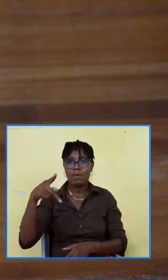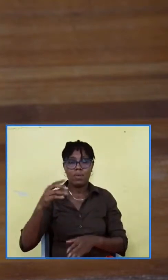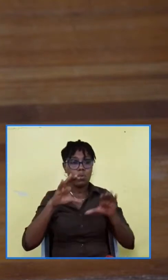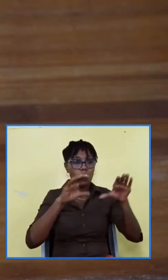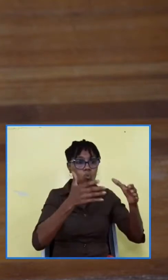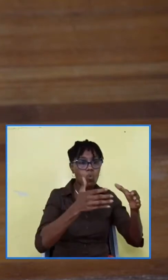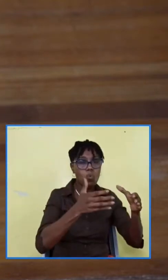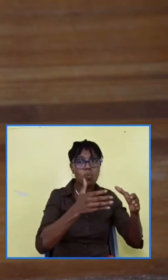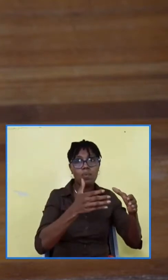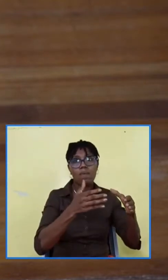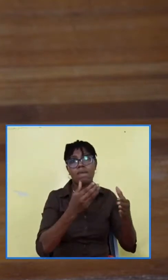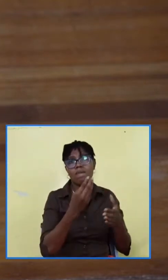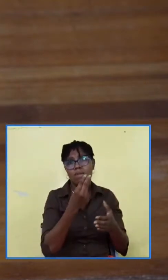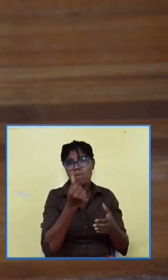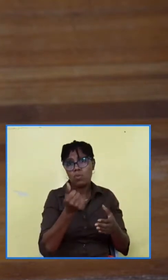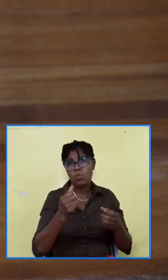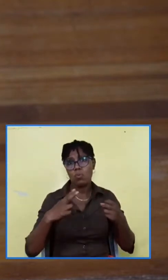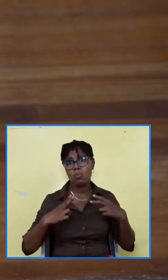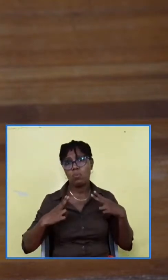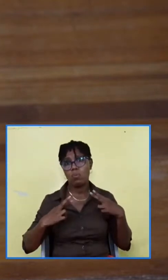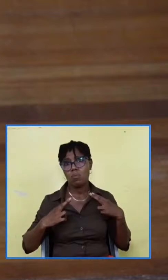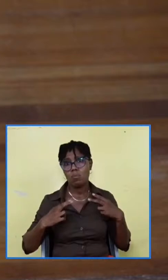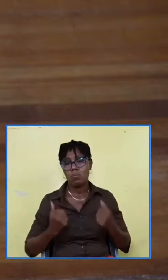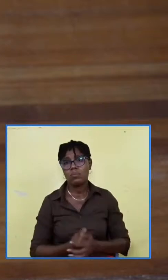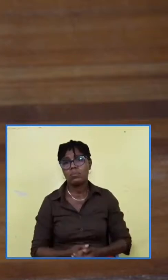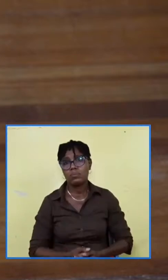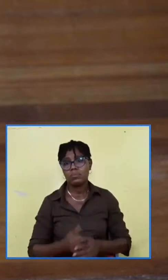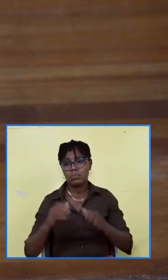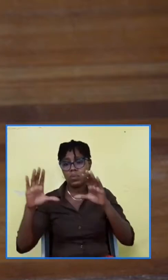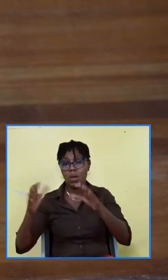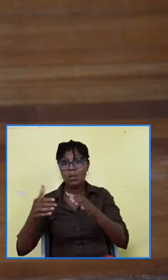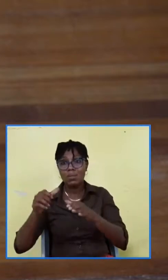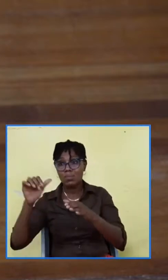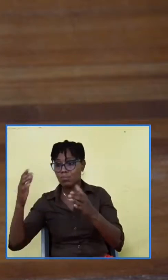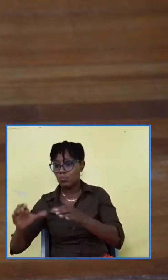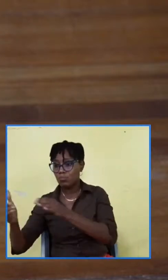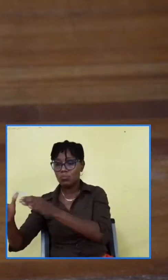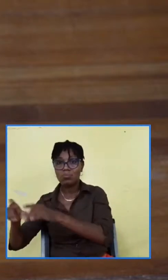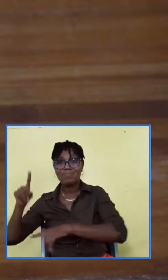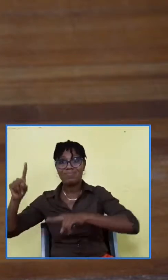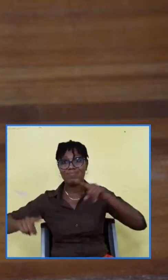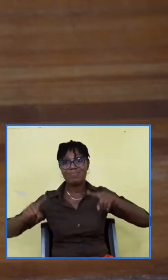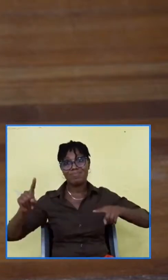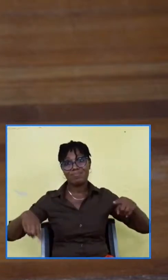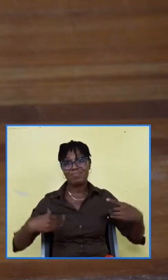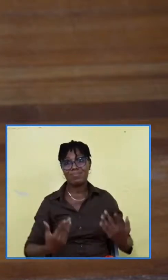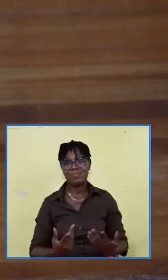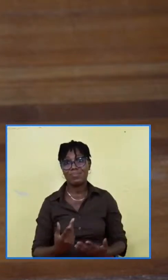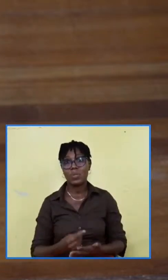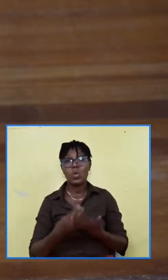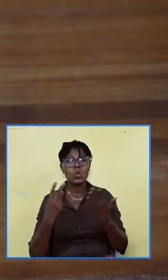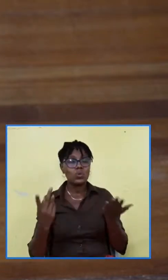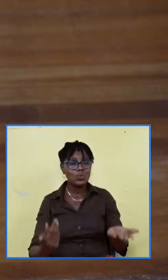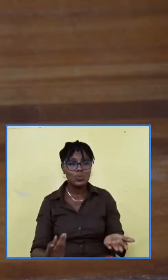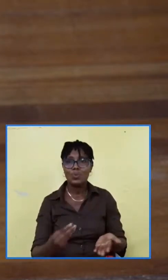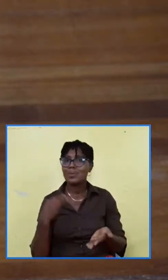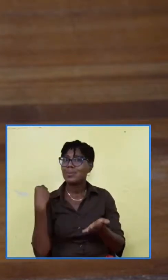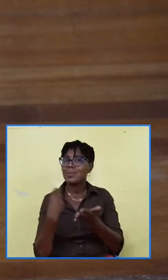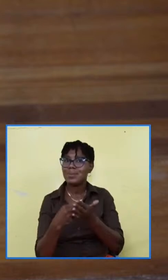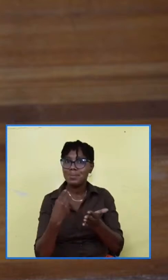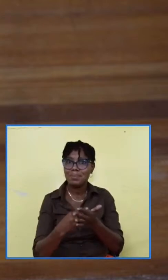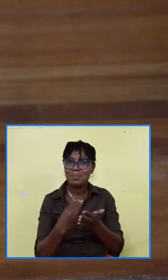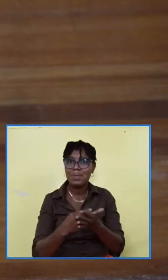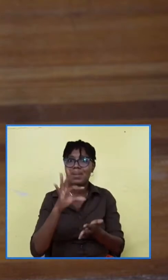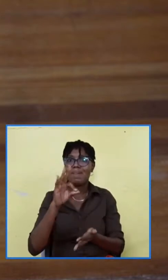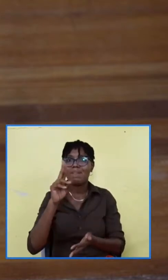working population. The very first graph I showed was designed to show that the fund has returned a steady